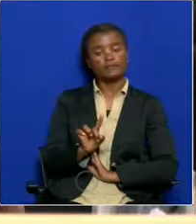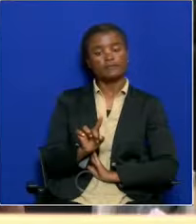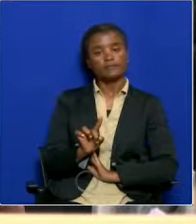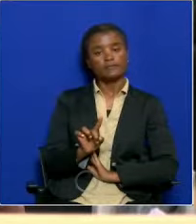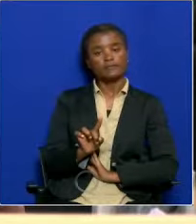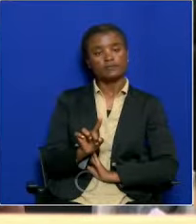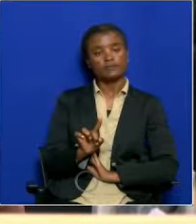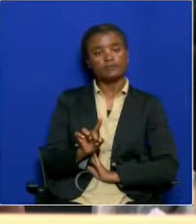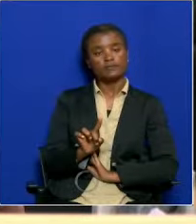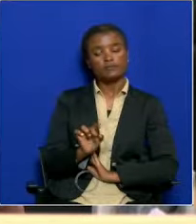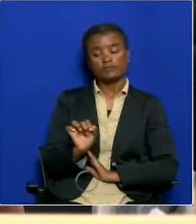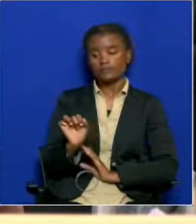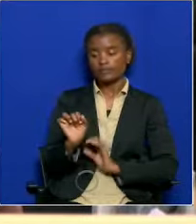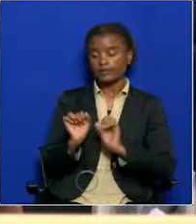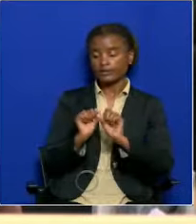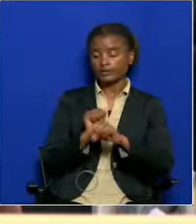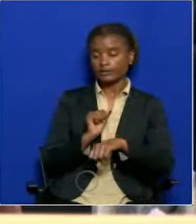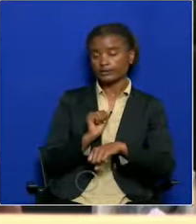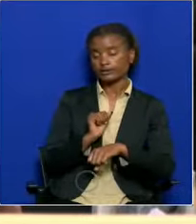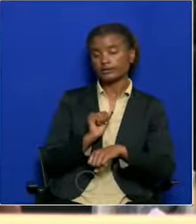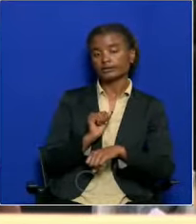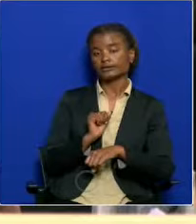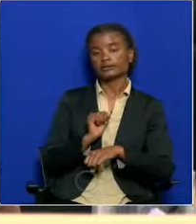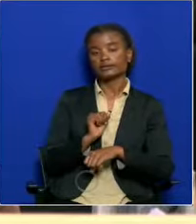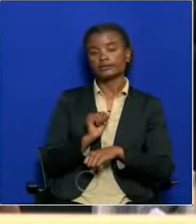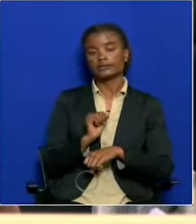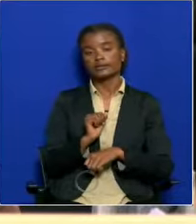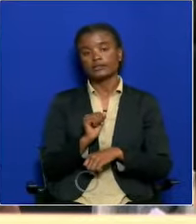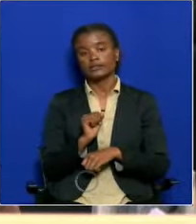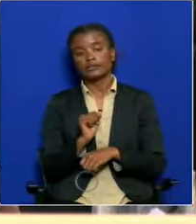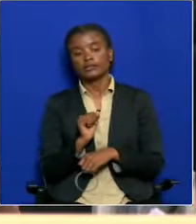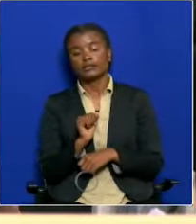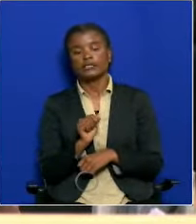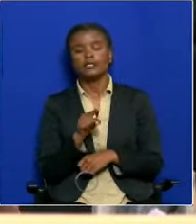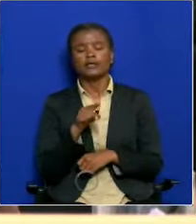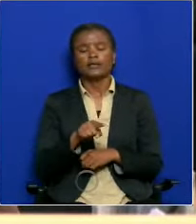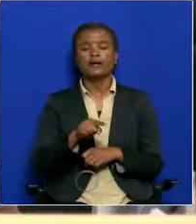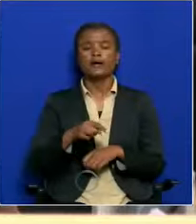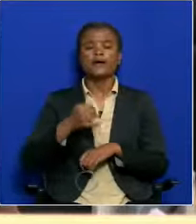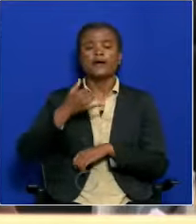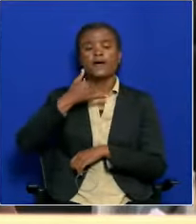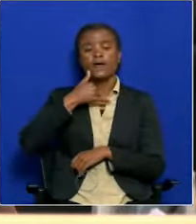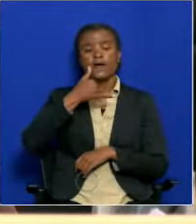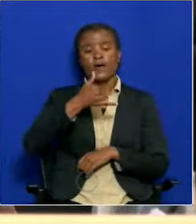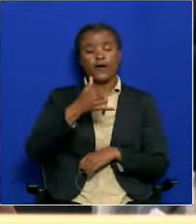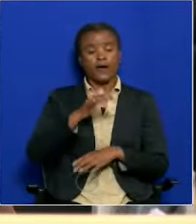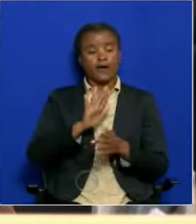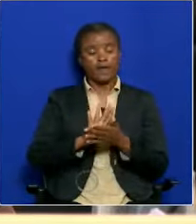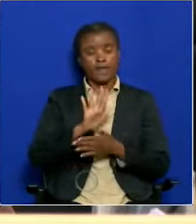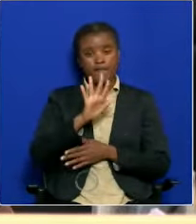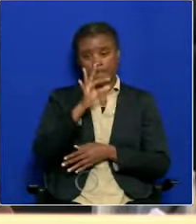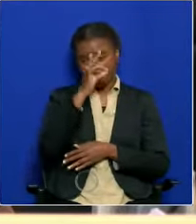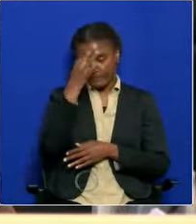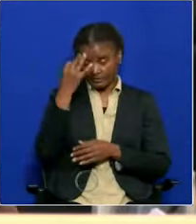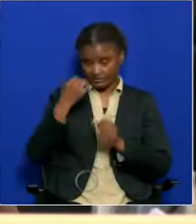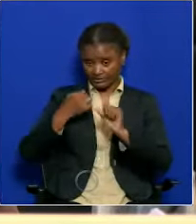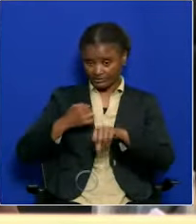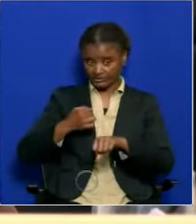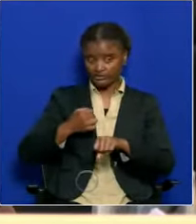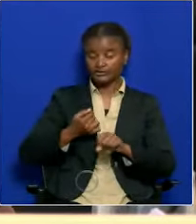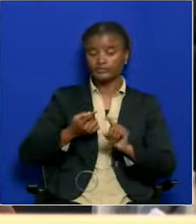Yes, that was a 15-minute call yes. between yourself and Mr. Matlala.